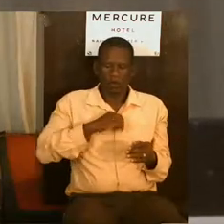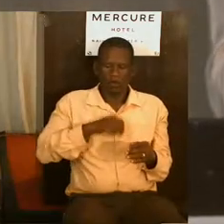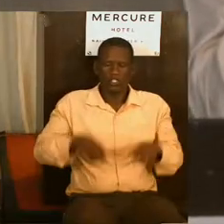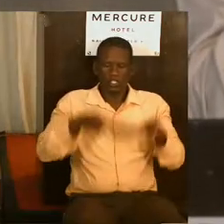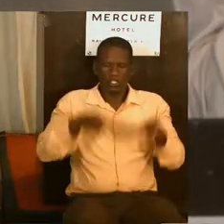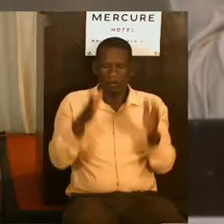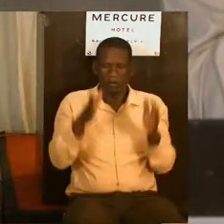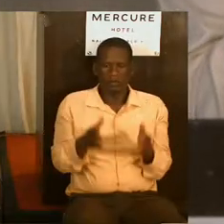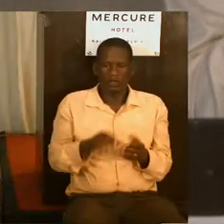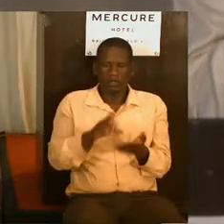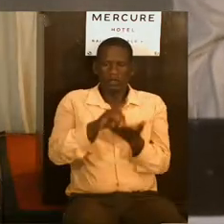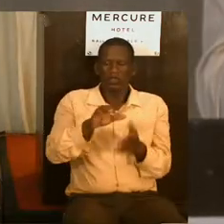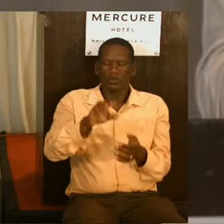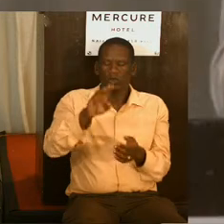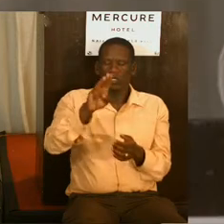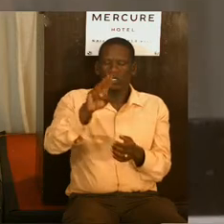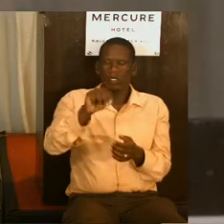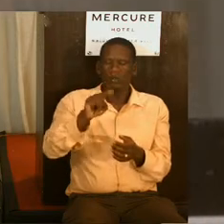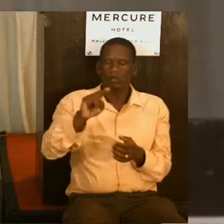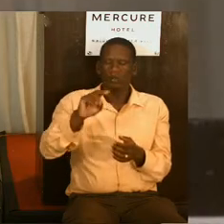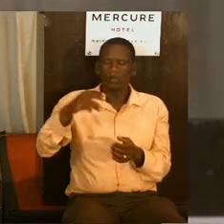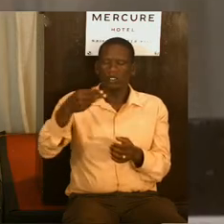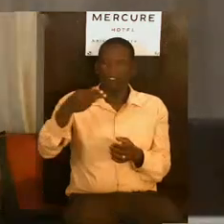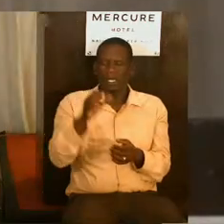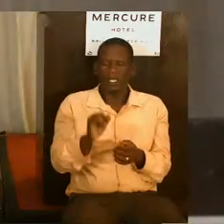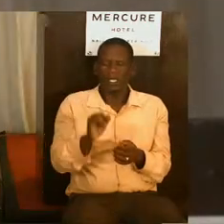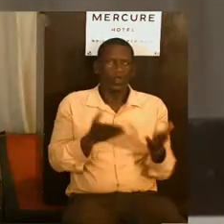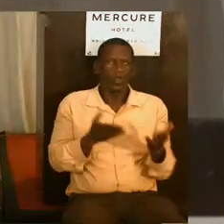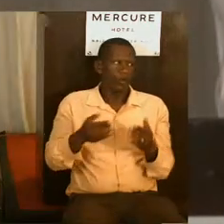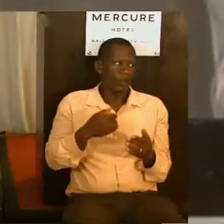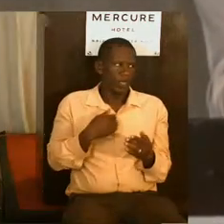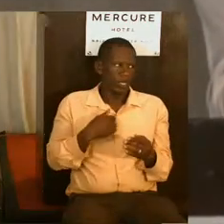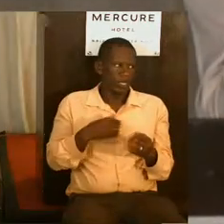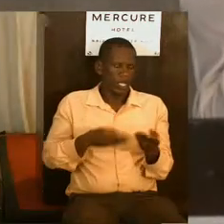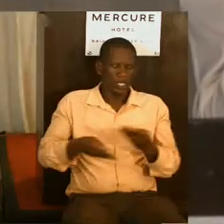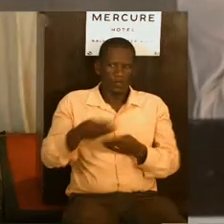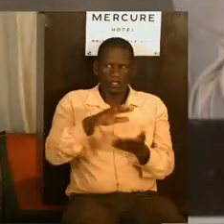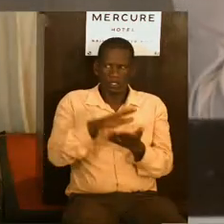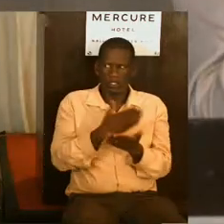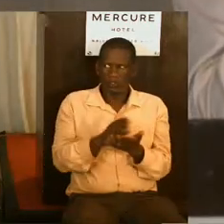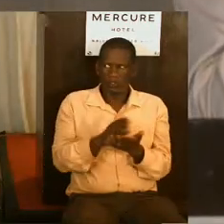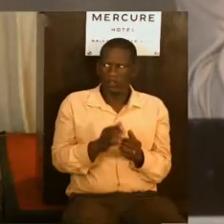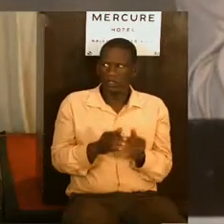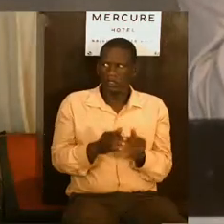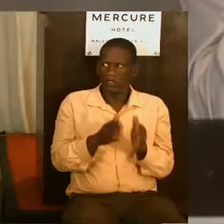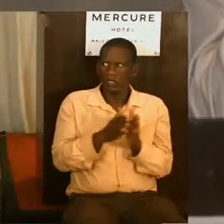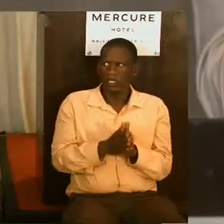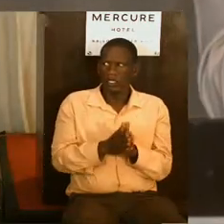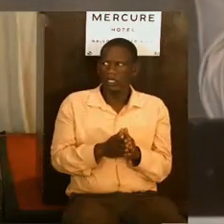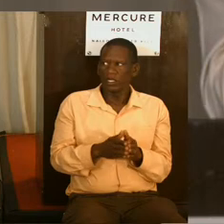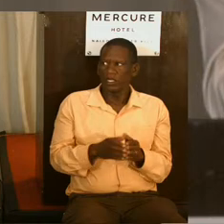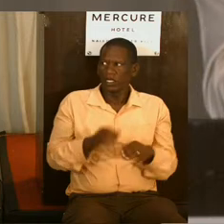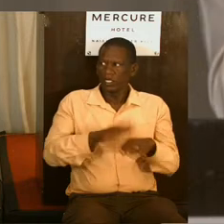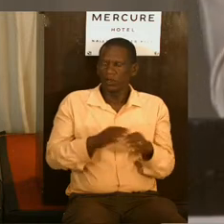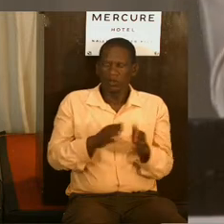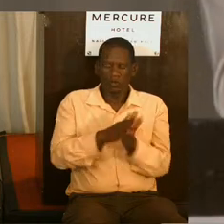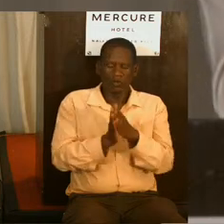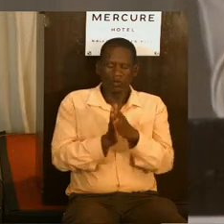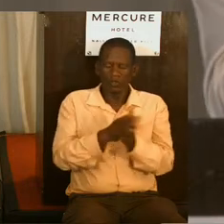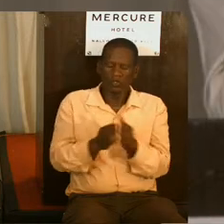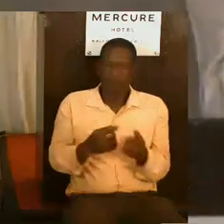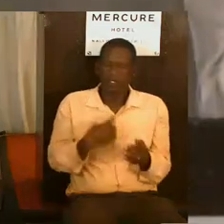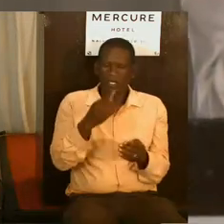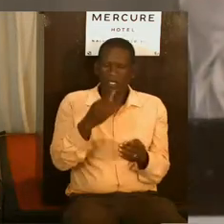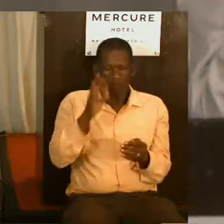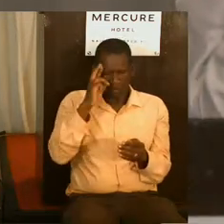chair Dr mishai whereby we had a very interactive session she's a very good Storyteller